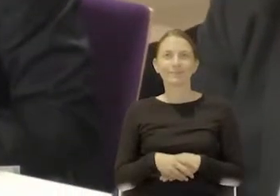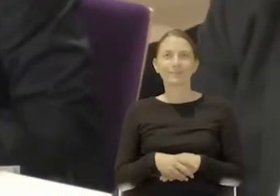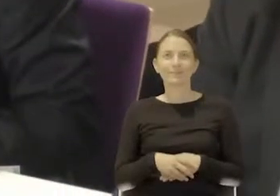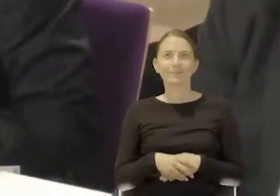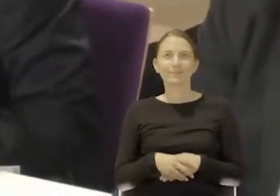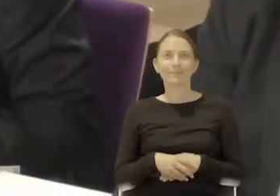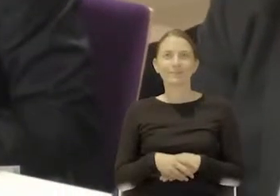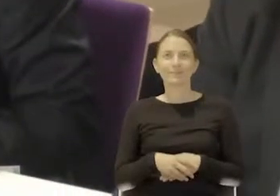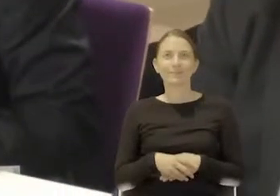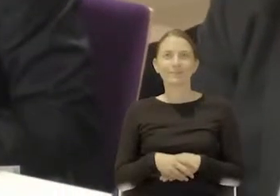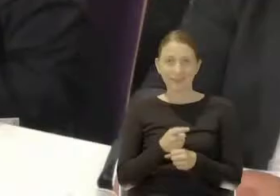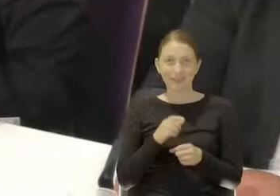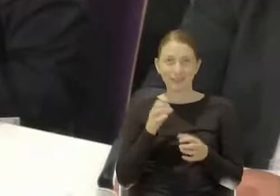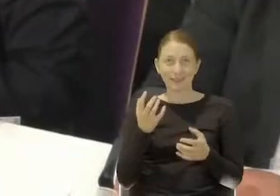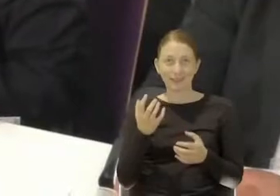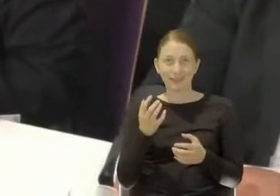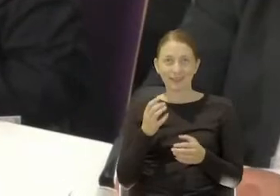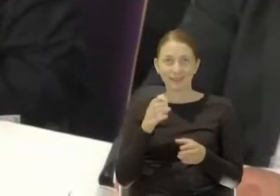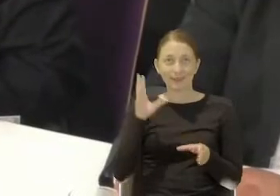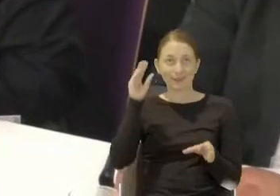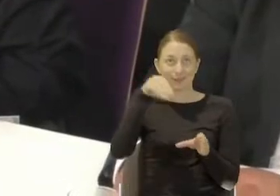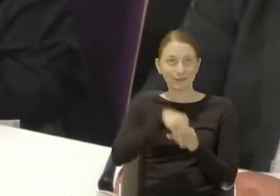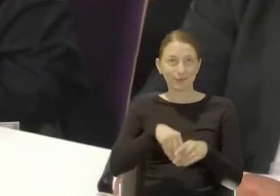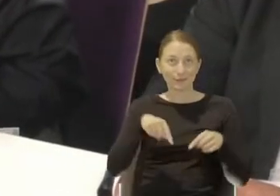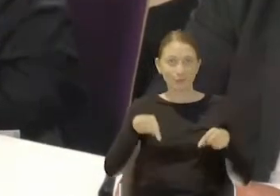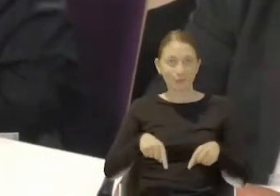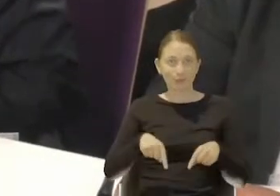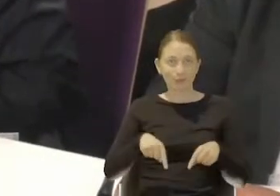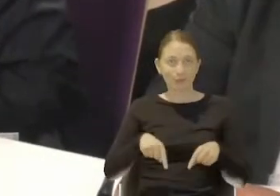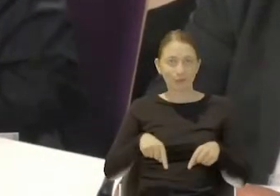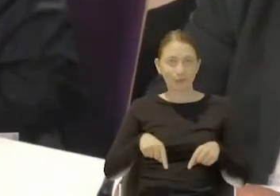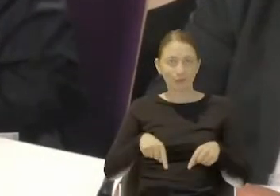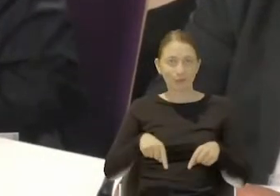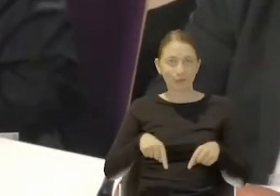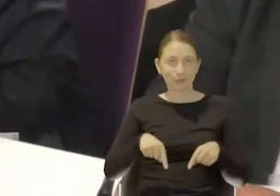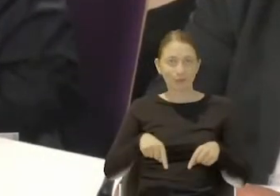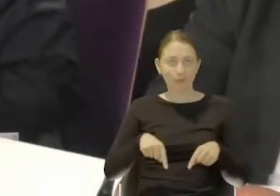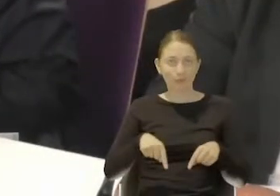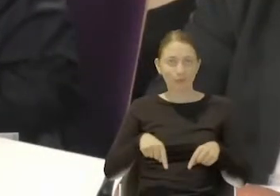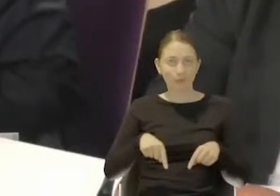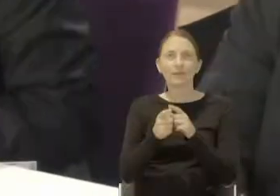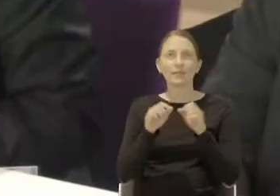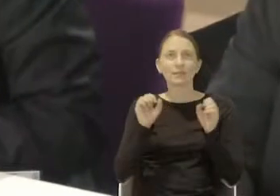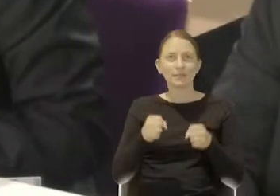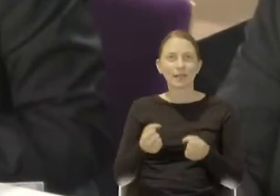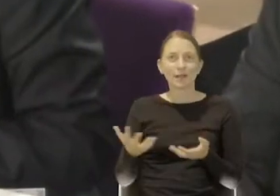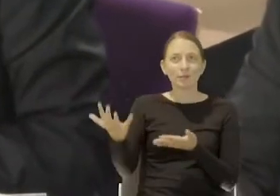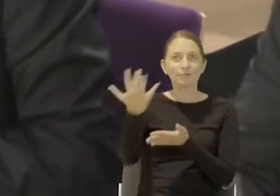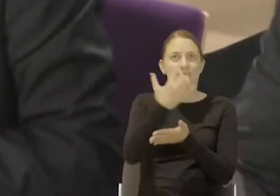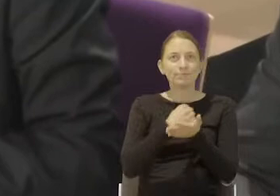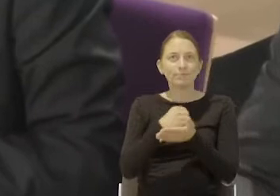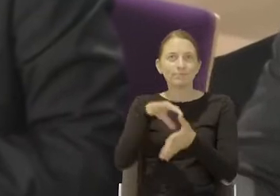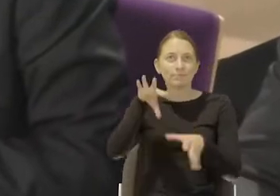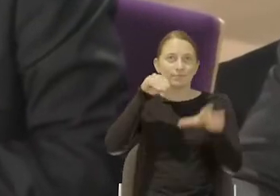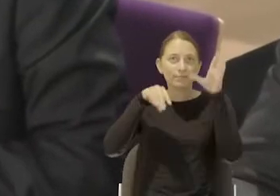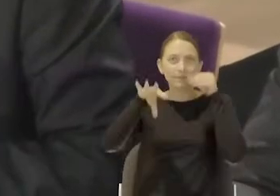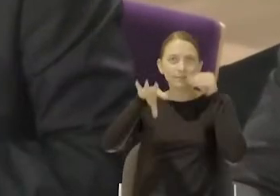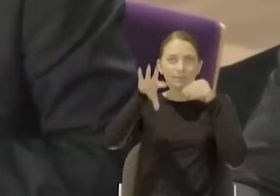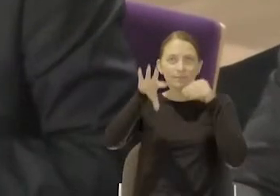Excellencies, it's my honor to be part of that meeting. Let me use this opportunity